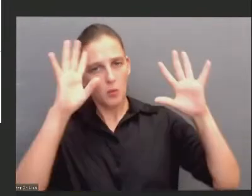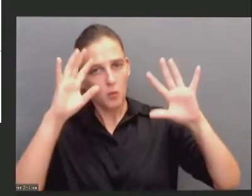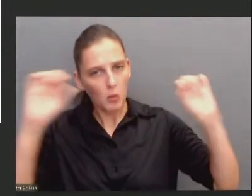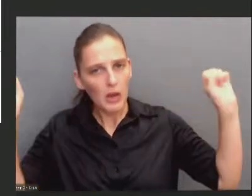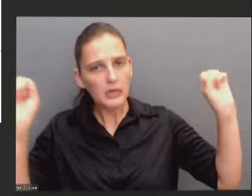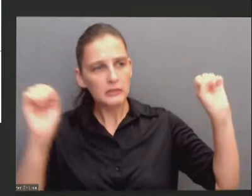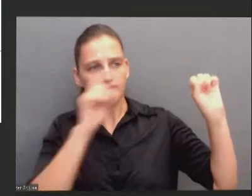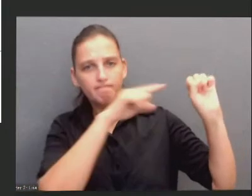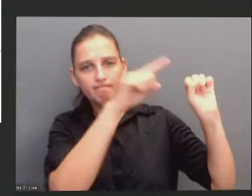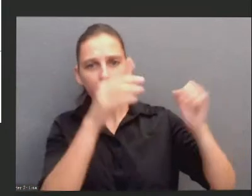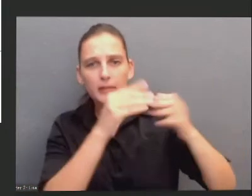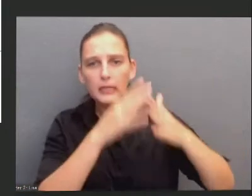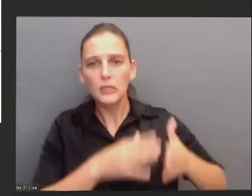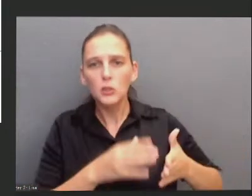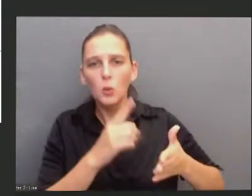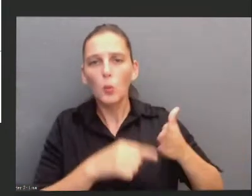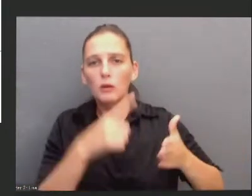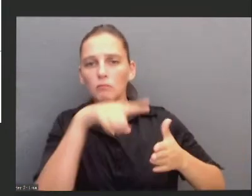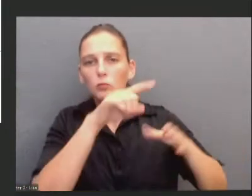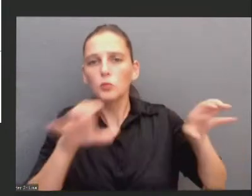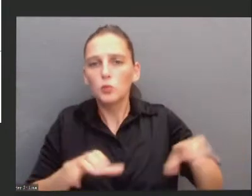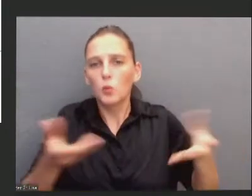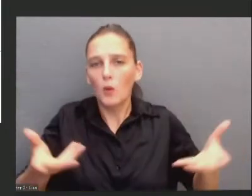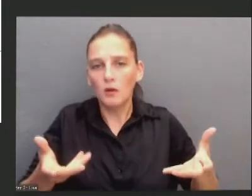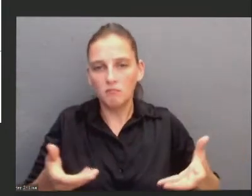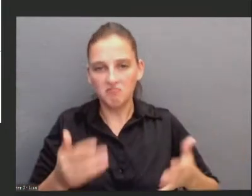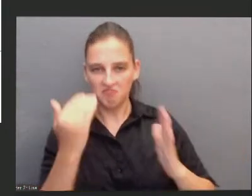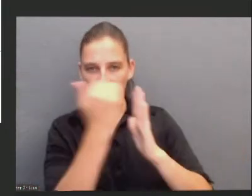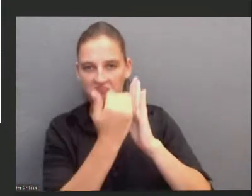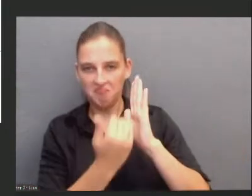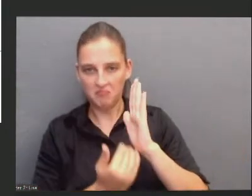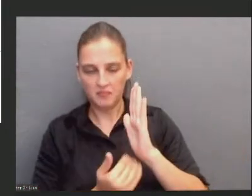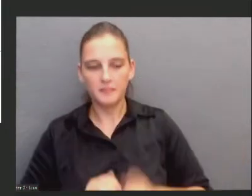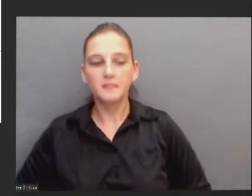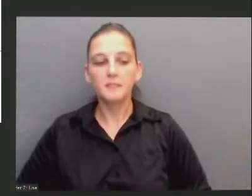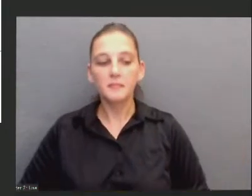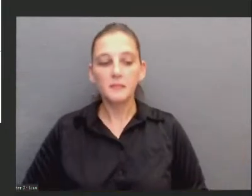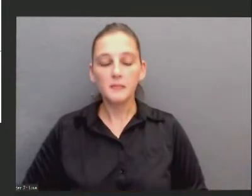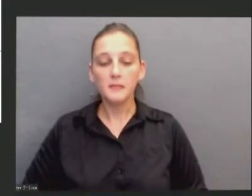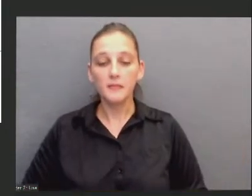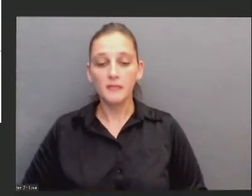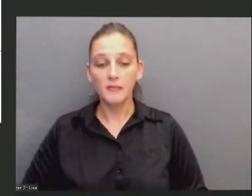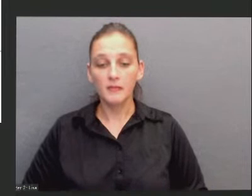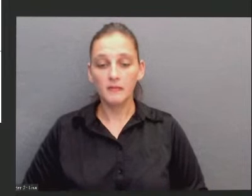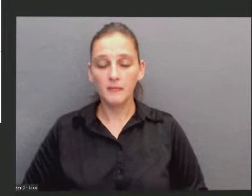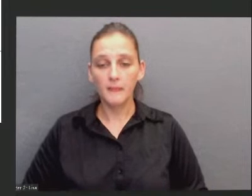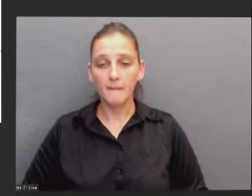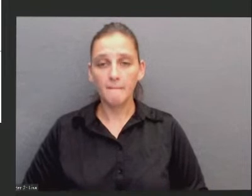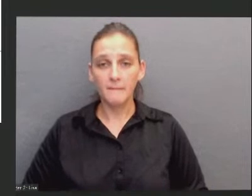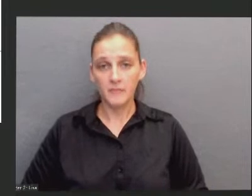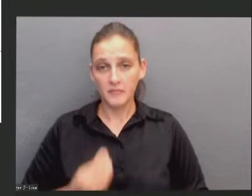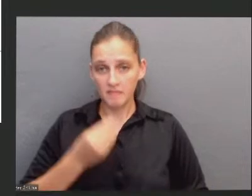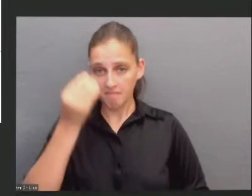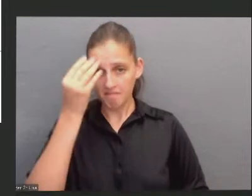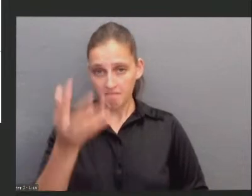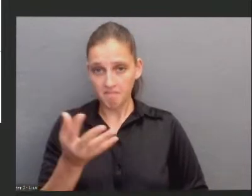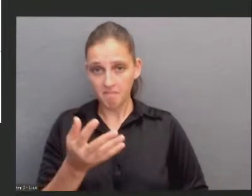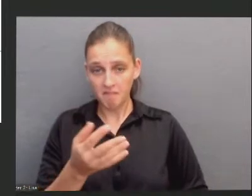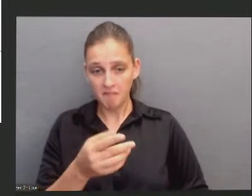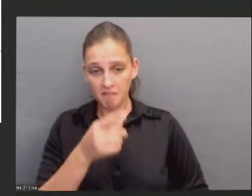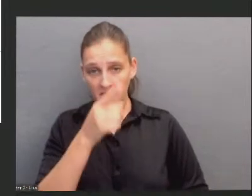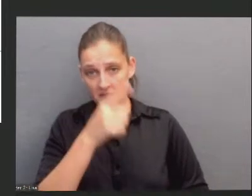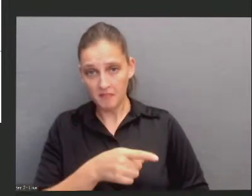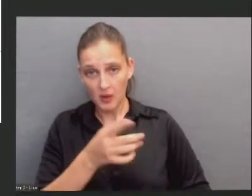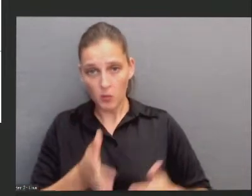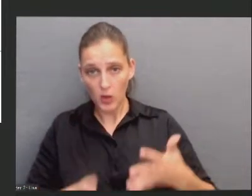do? First, we think it's important, and I also want to say for these priorities, we